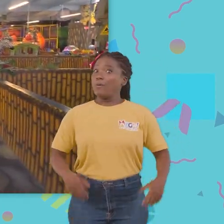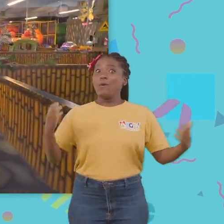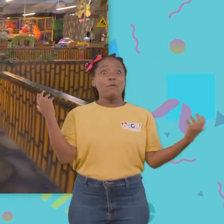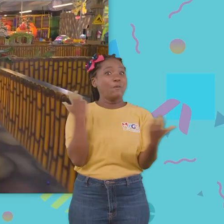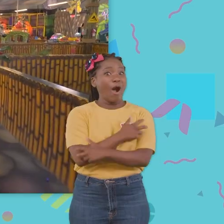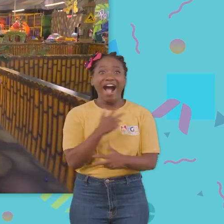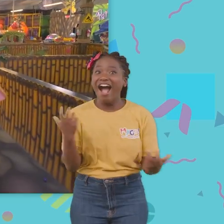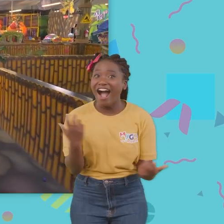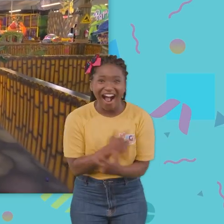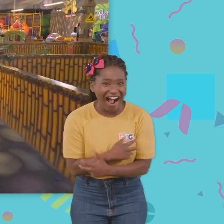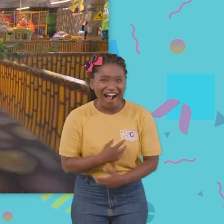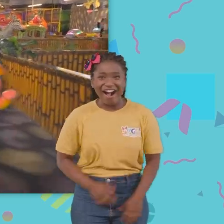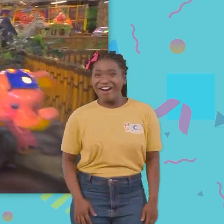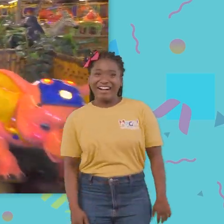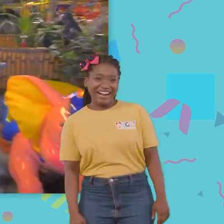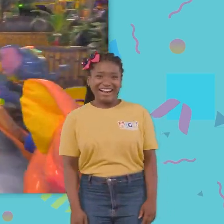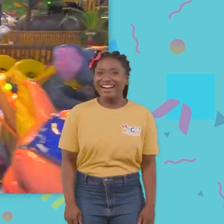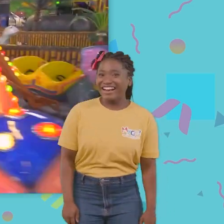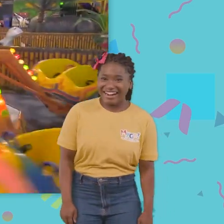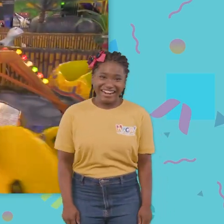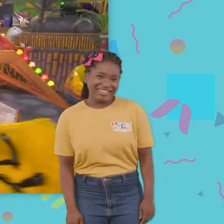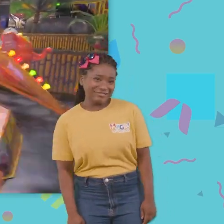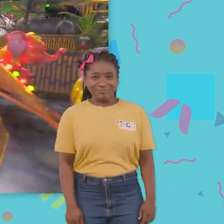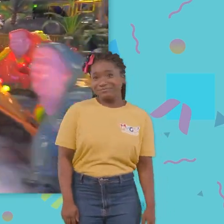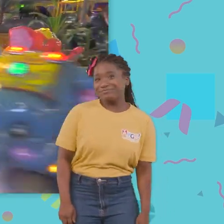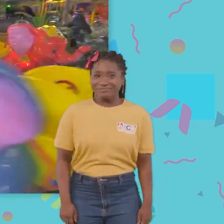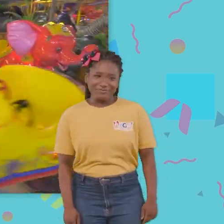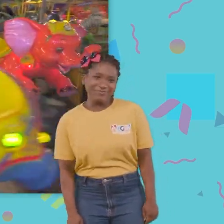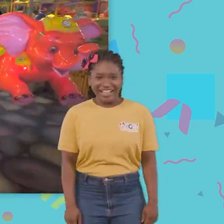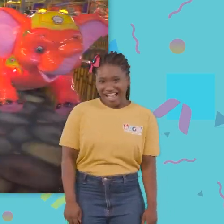Whoa! Hey! Whoa! Whee!